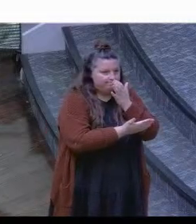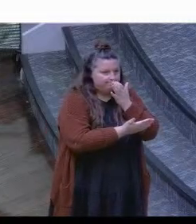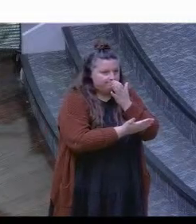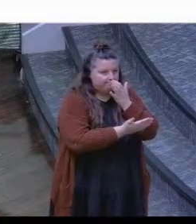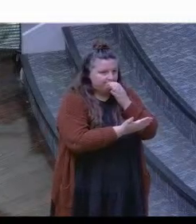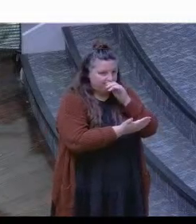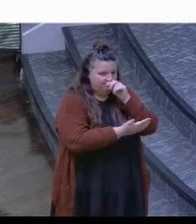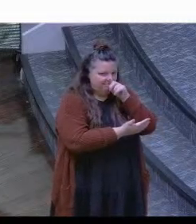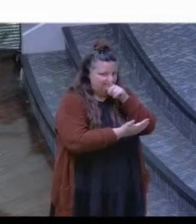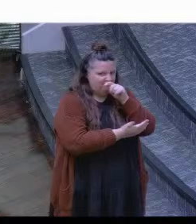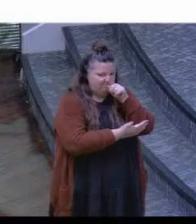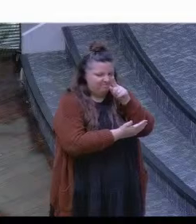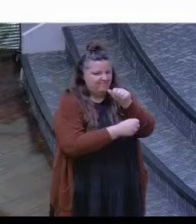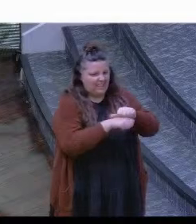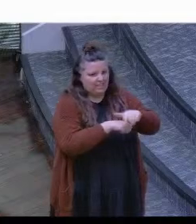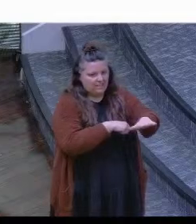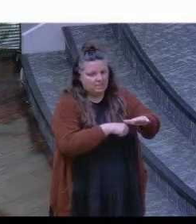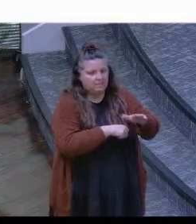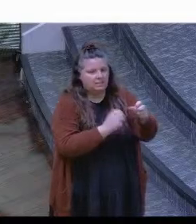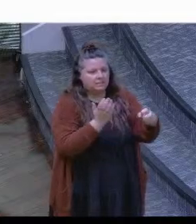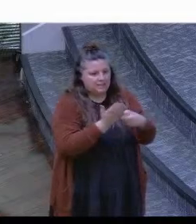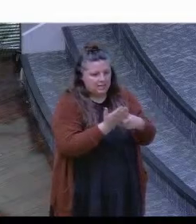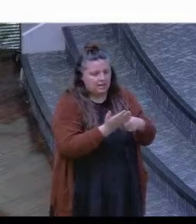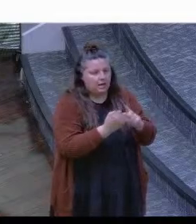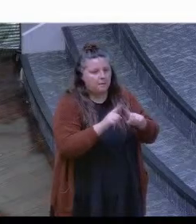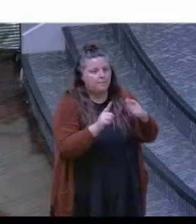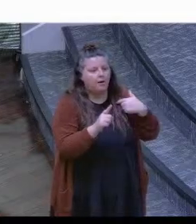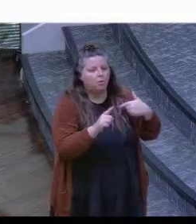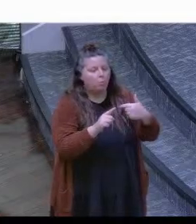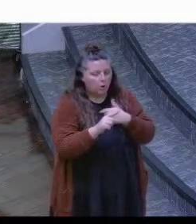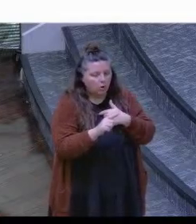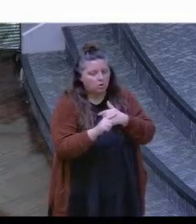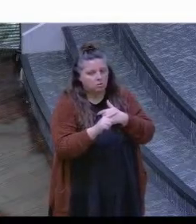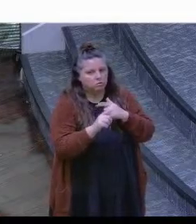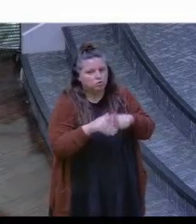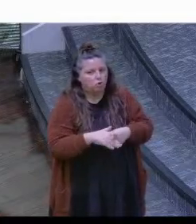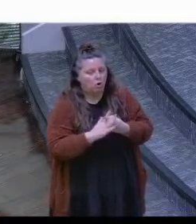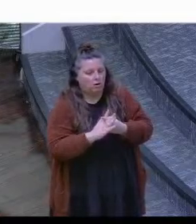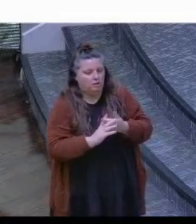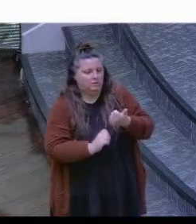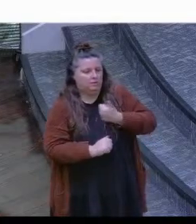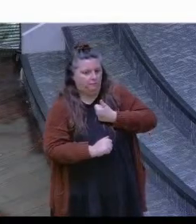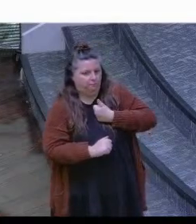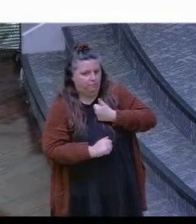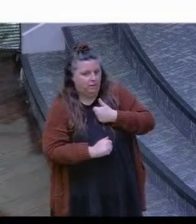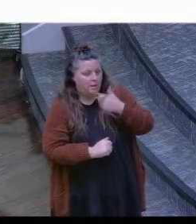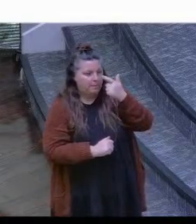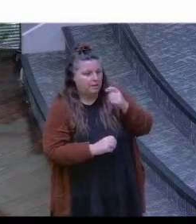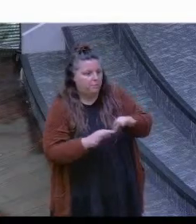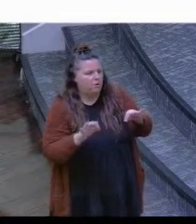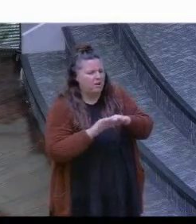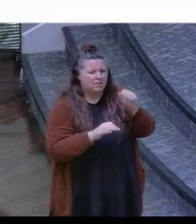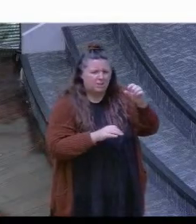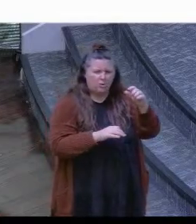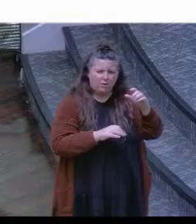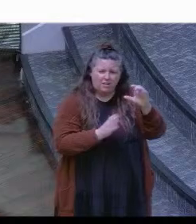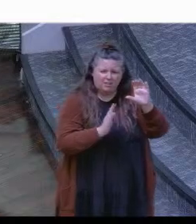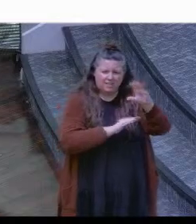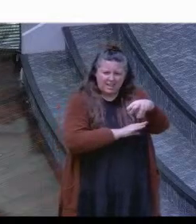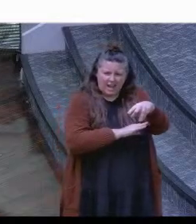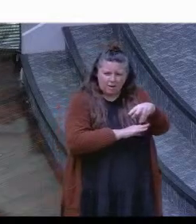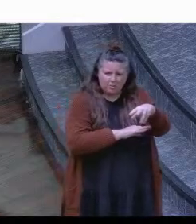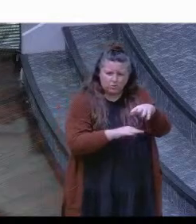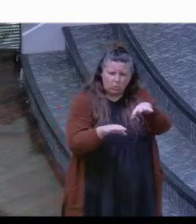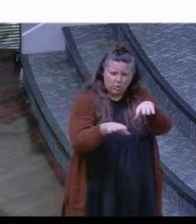phased out. But we're bringing it back because it's important for the safety. So the cameras were removed when when the city